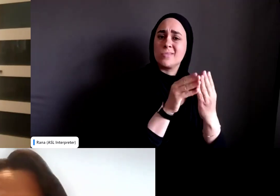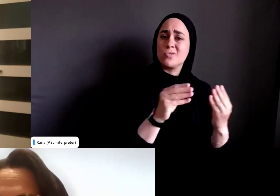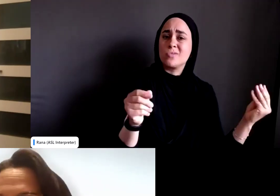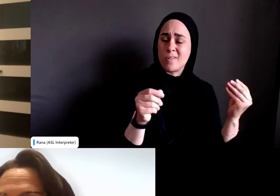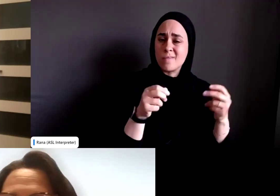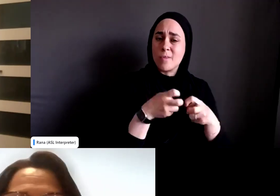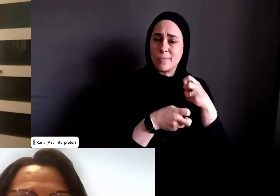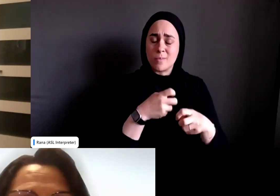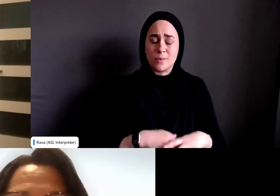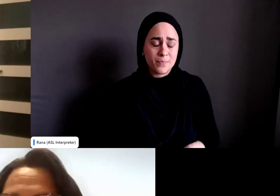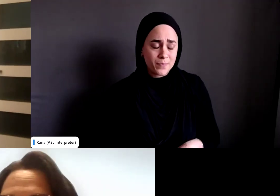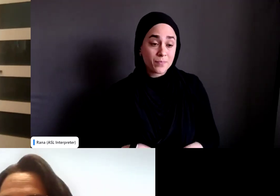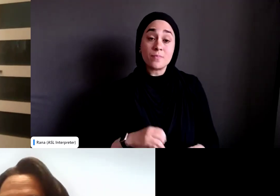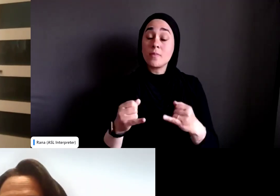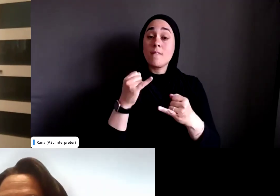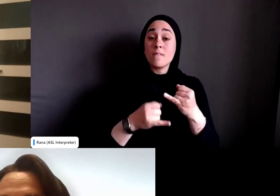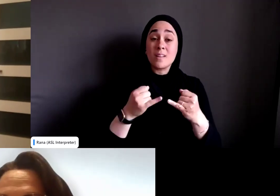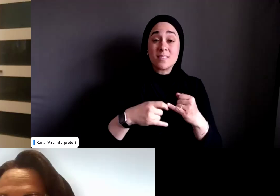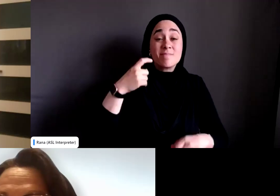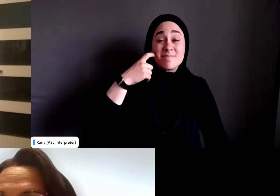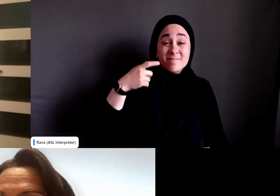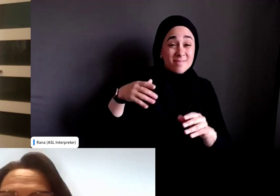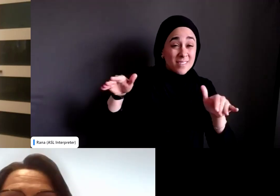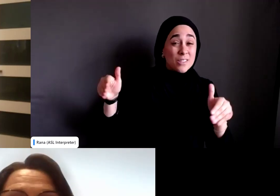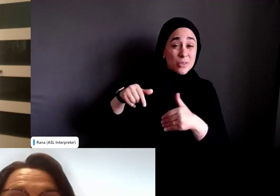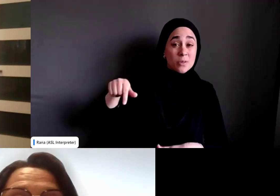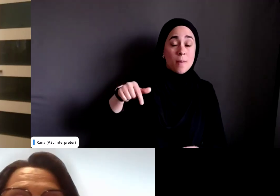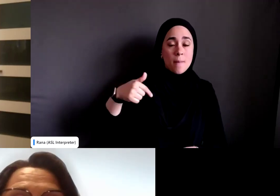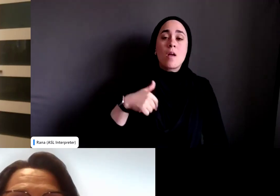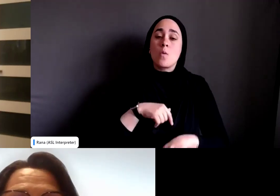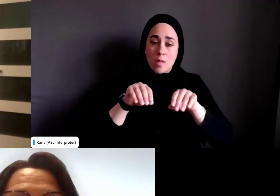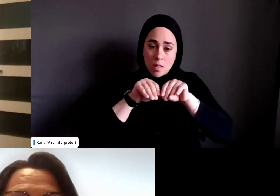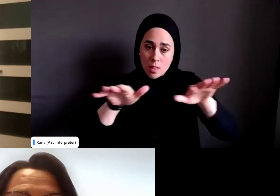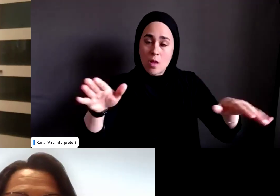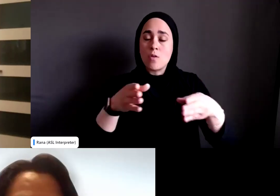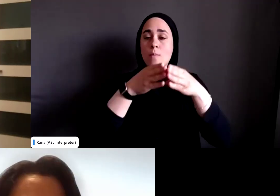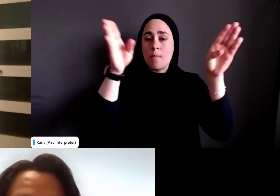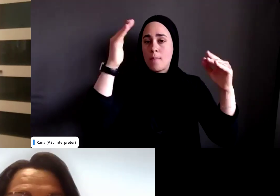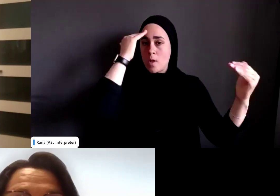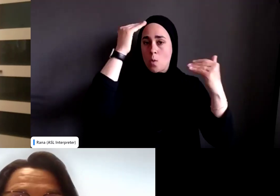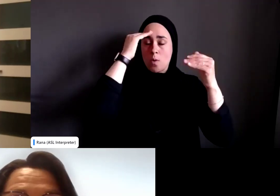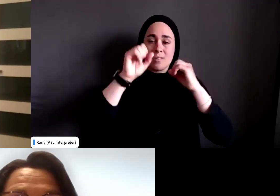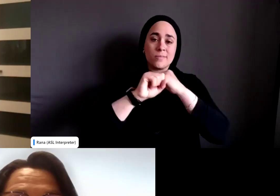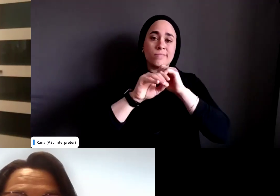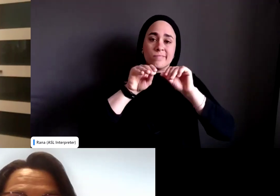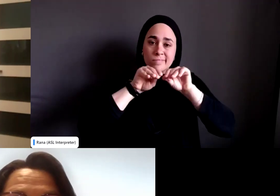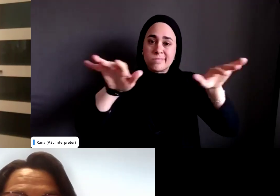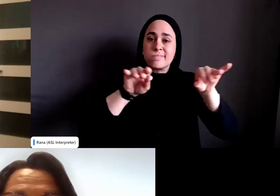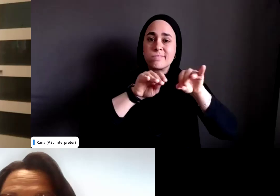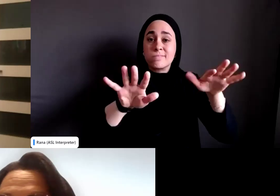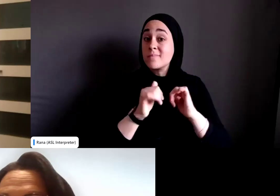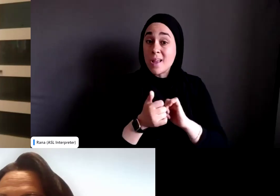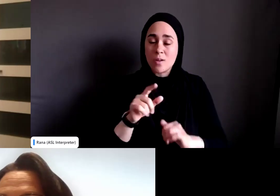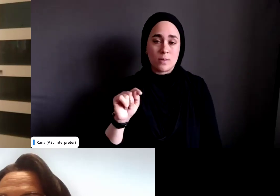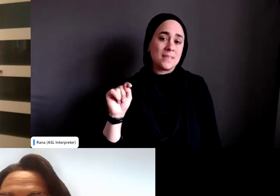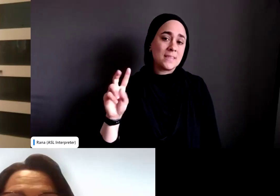what you saw with the introduction of Quebec is we launch public awareness campaigns. They're done on TV, they're done